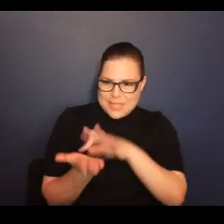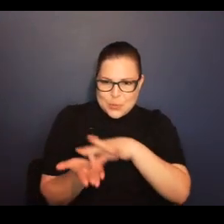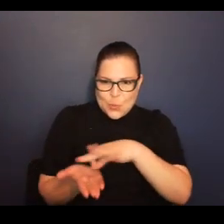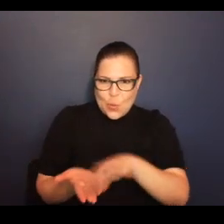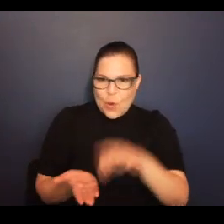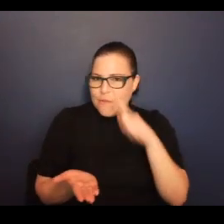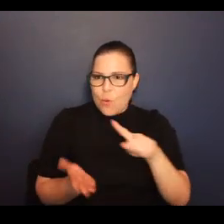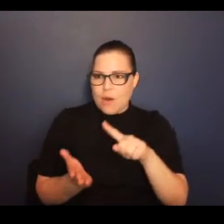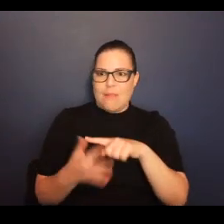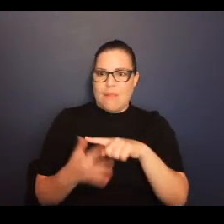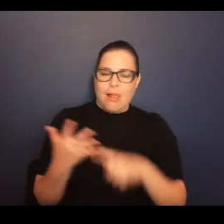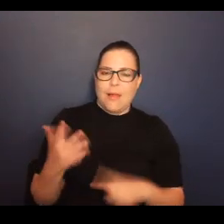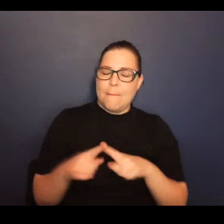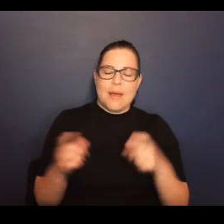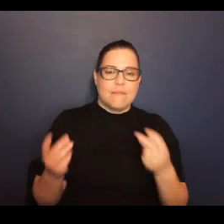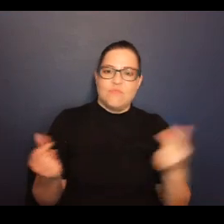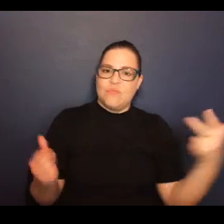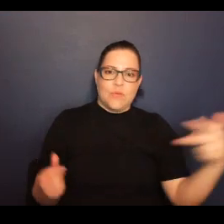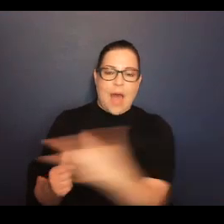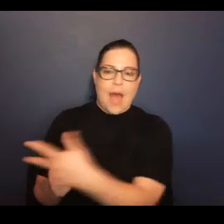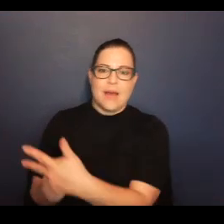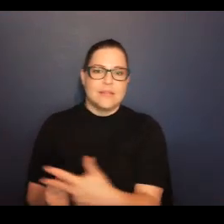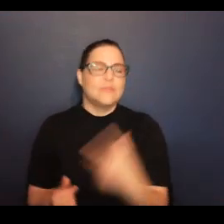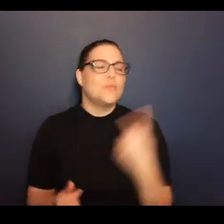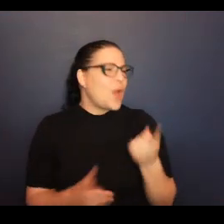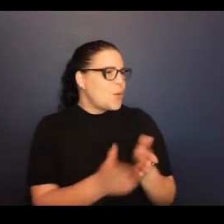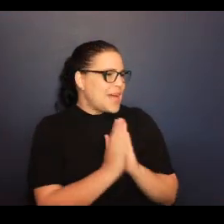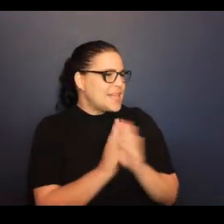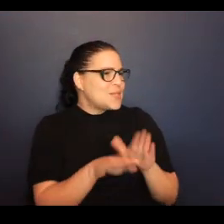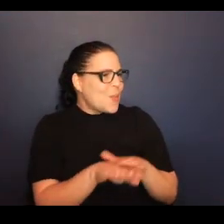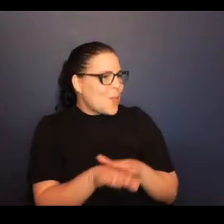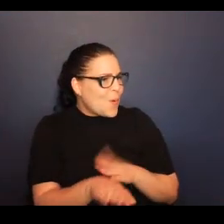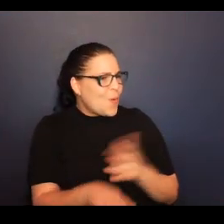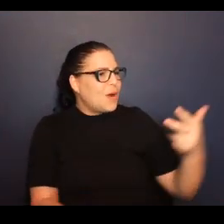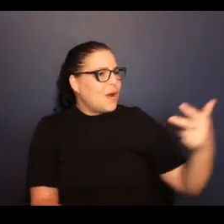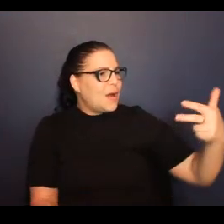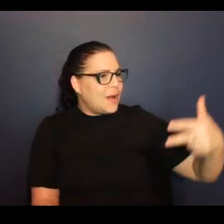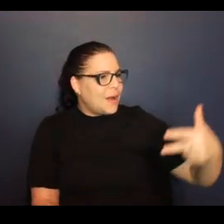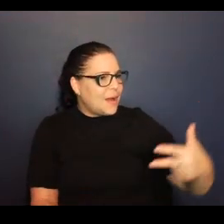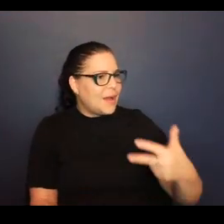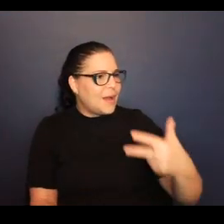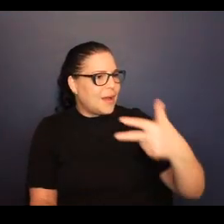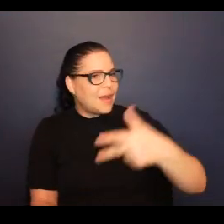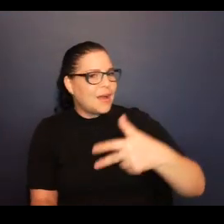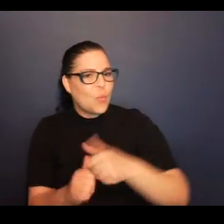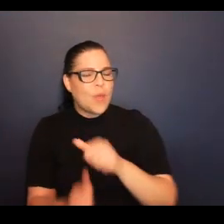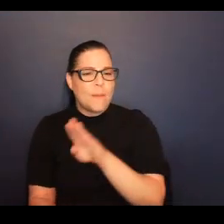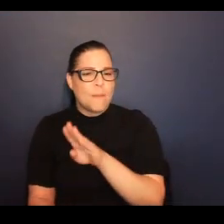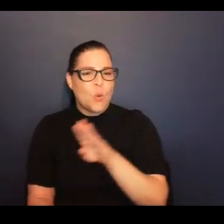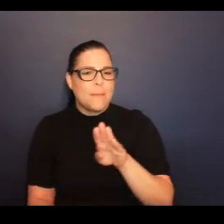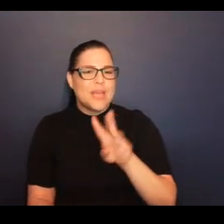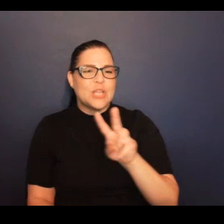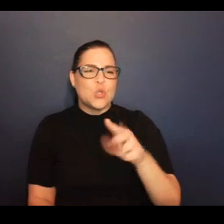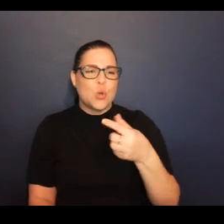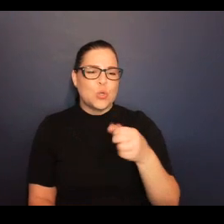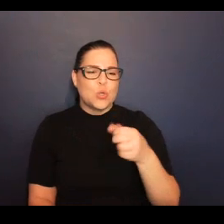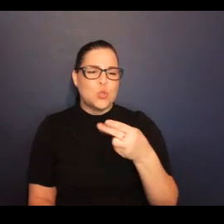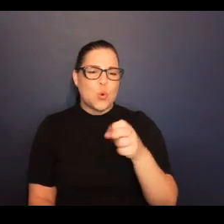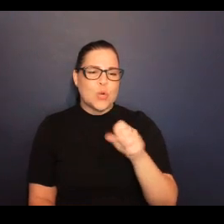different categories, but they were zooming by. Yeah, we always ask them to slow down when they approach the Boynton Harbor Marina / Two Georges